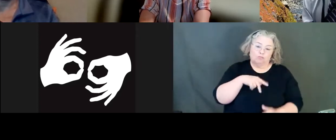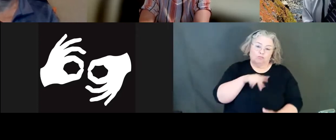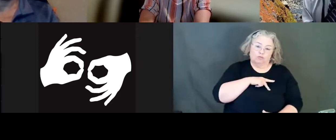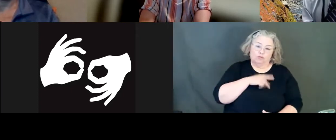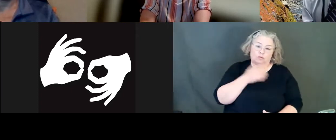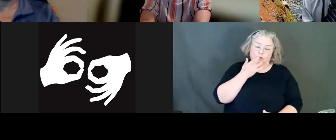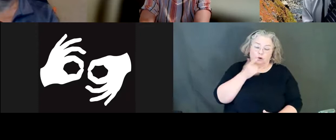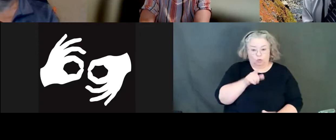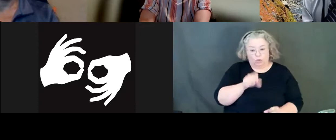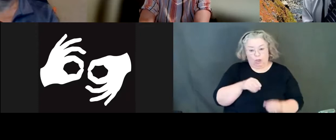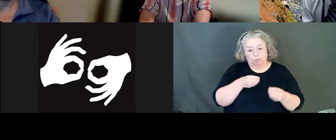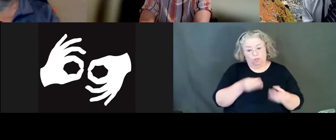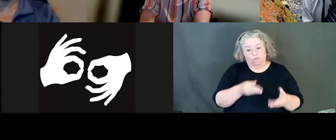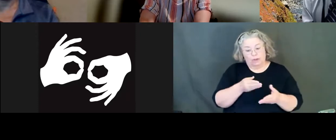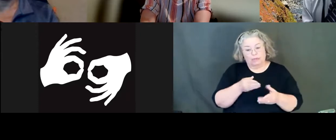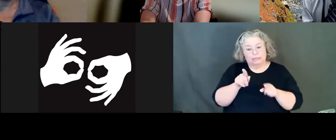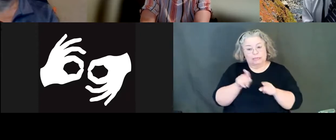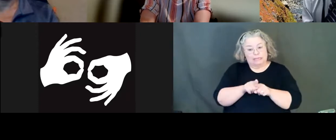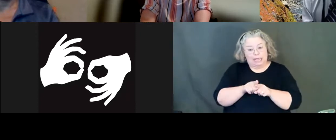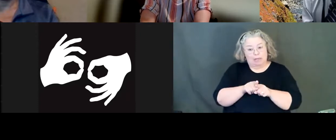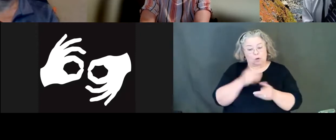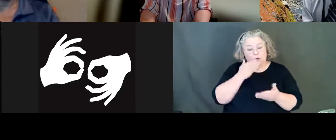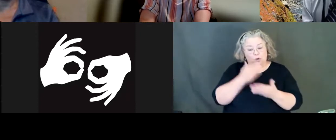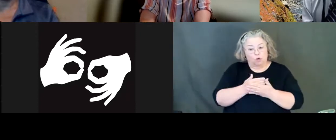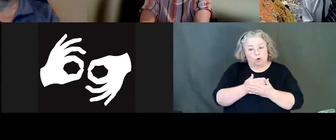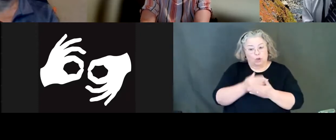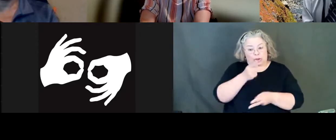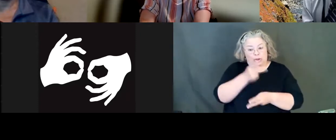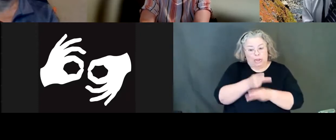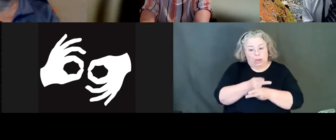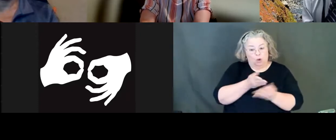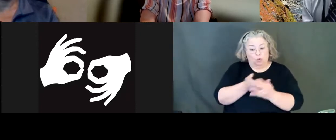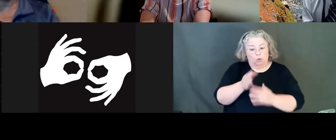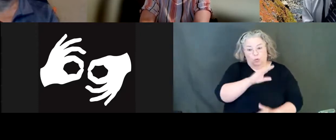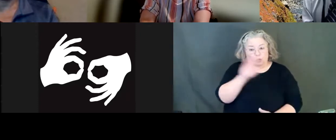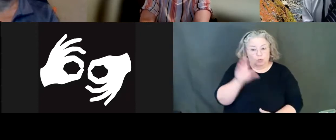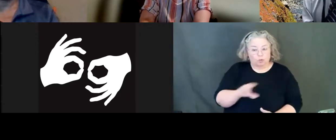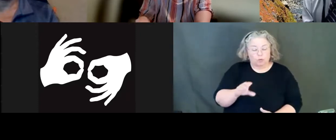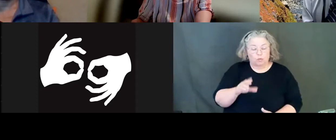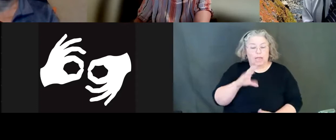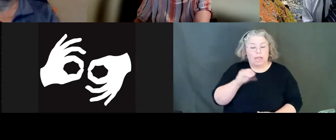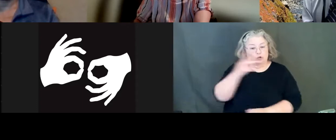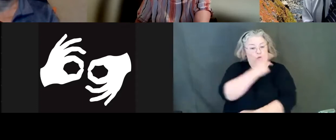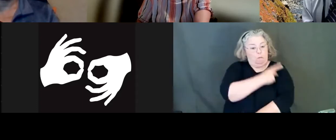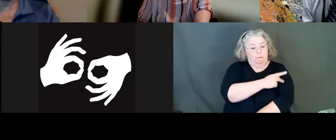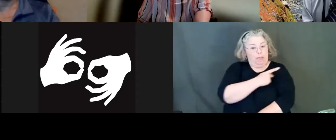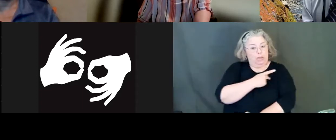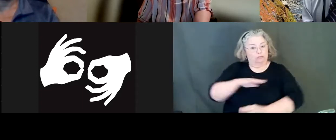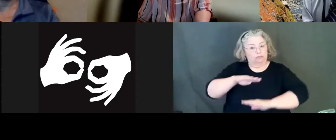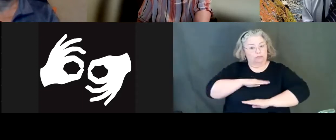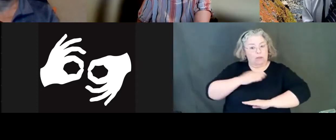can provide the same quality of care by Zoom and the patients are happy with it, then that's